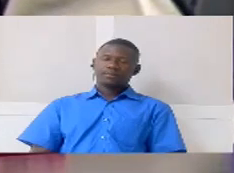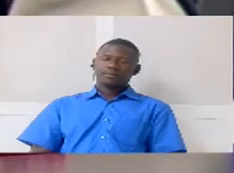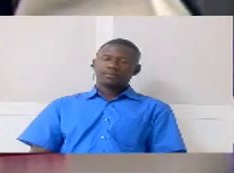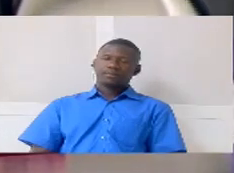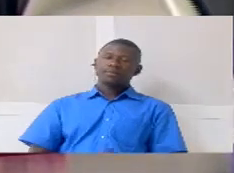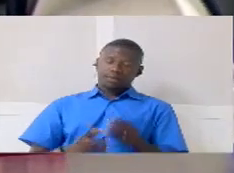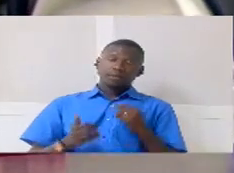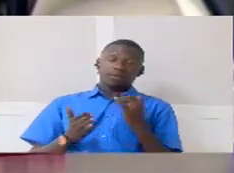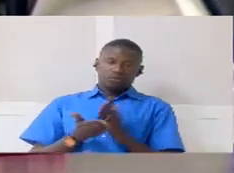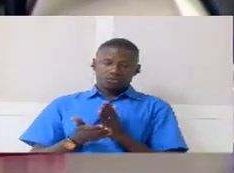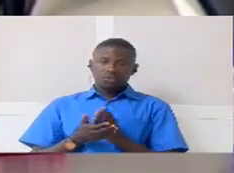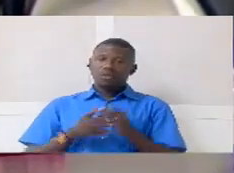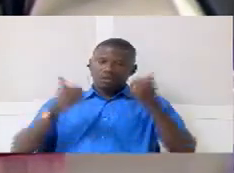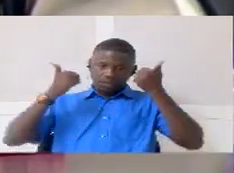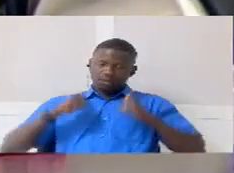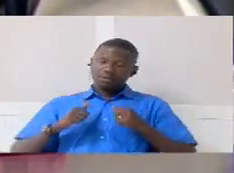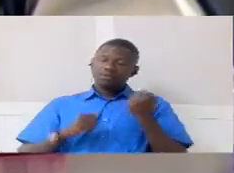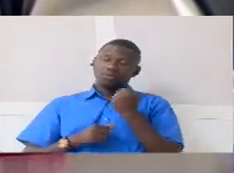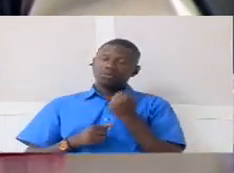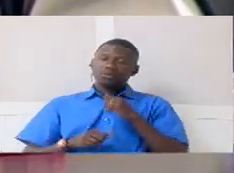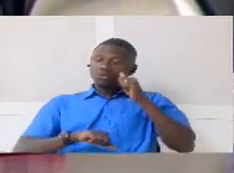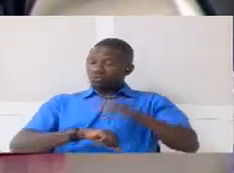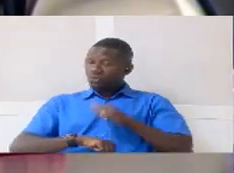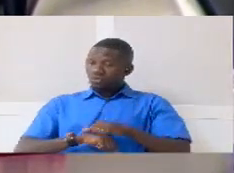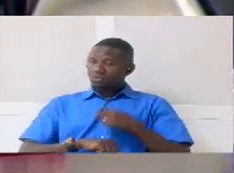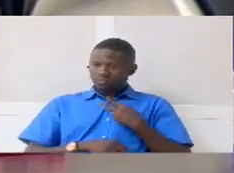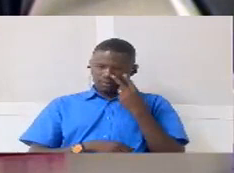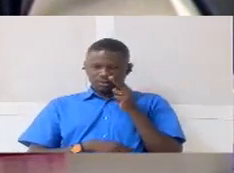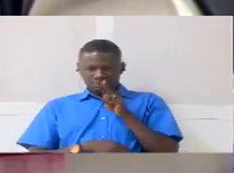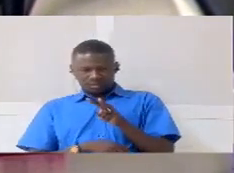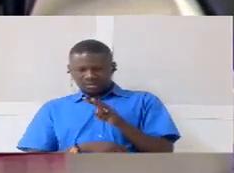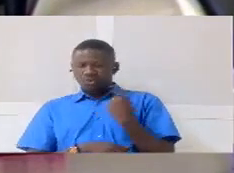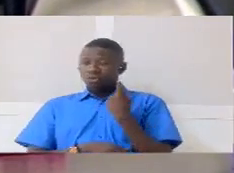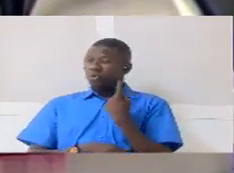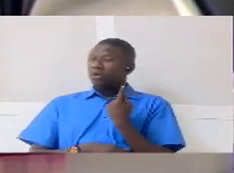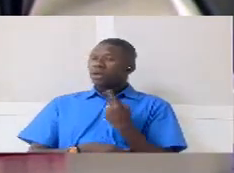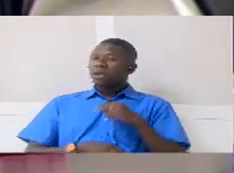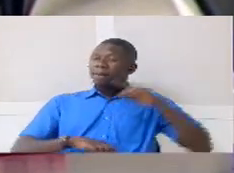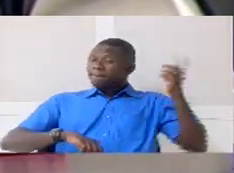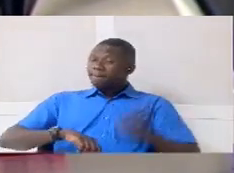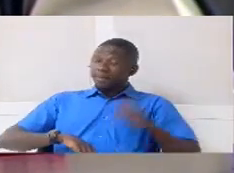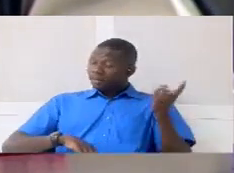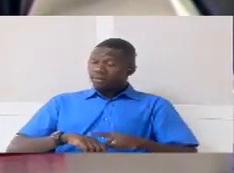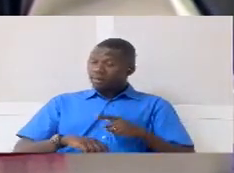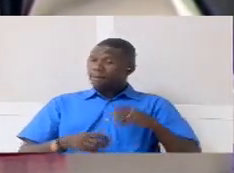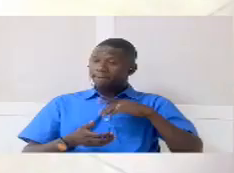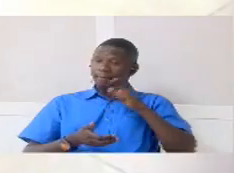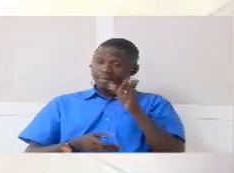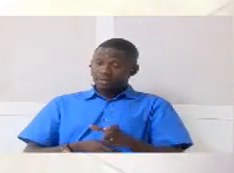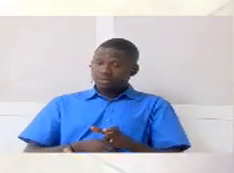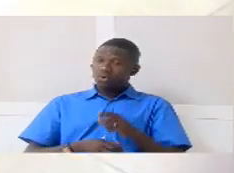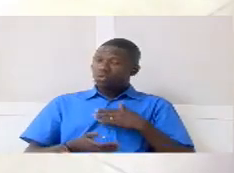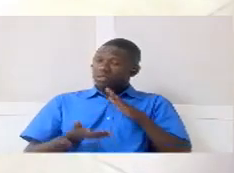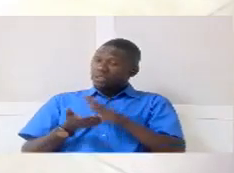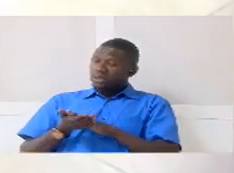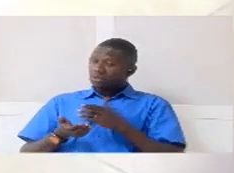manke jero. It happened because tocho, as I see it, is not just beating up somebody or laying your hands on another person. There